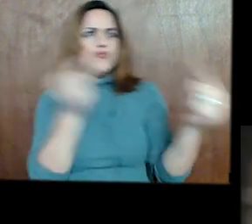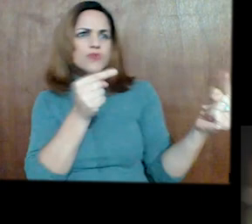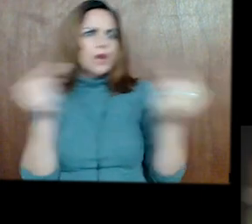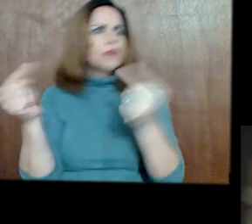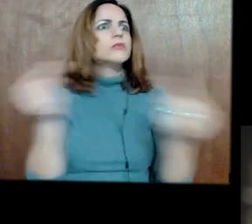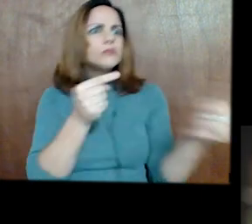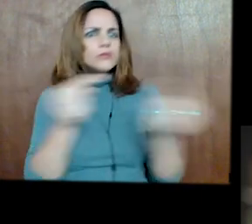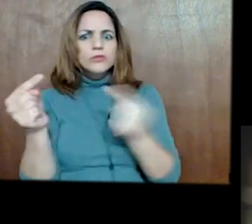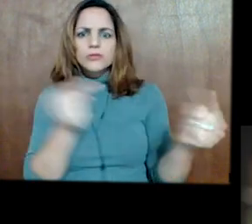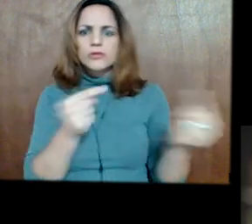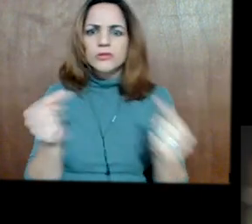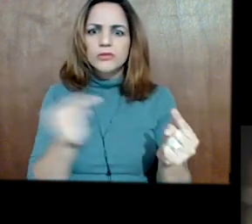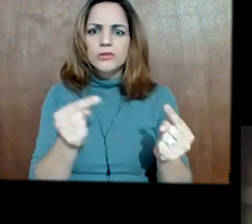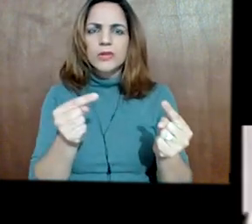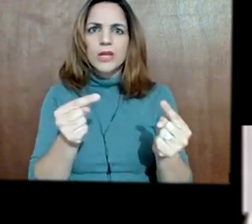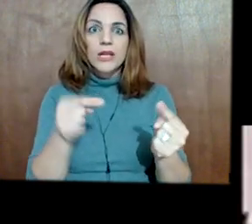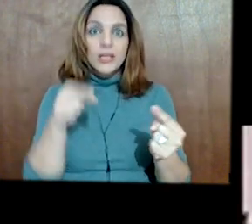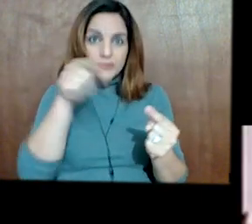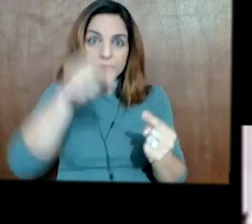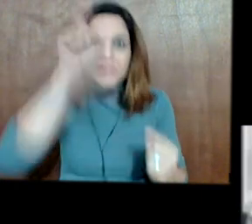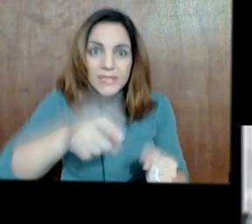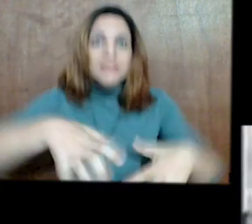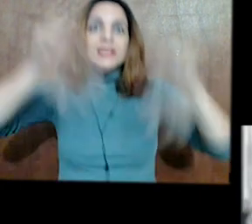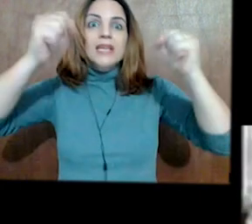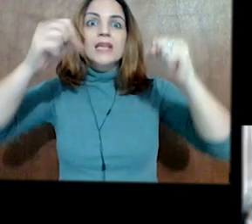Take it on or not, it's there.